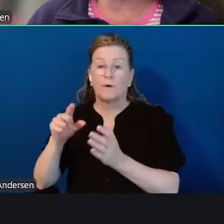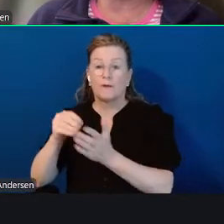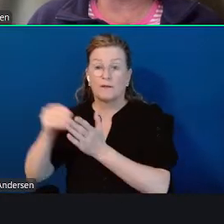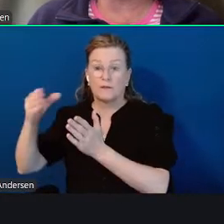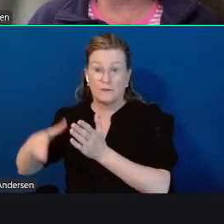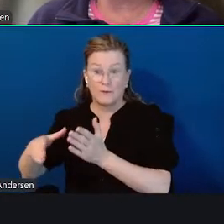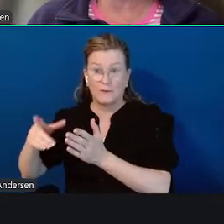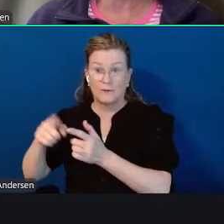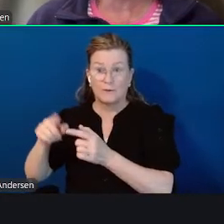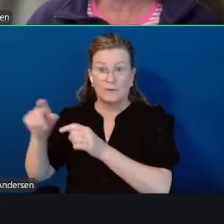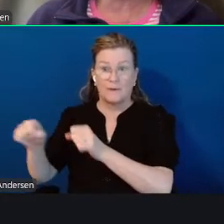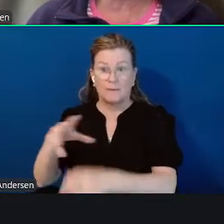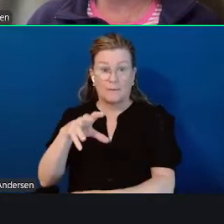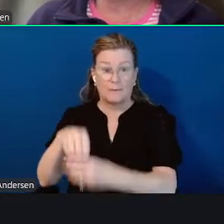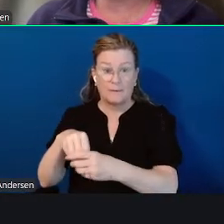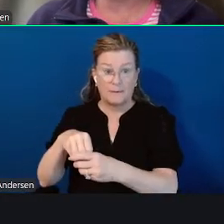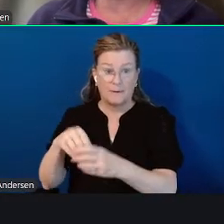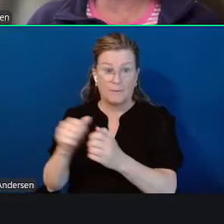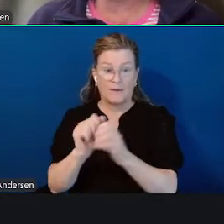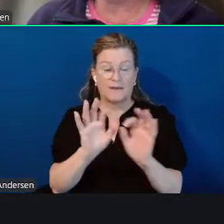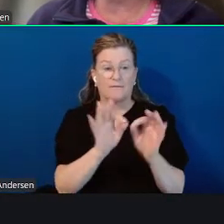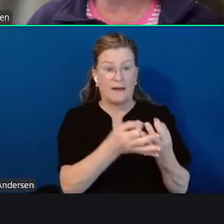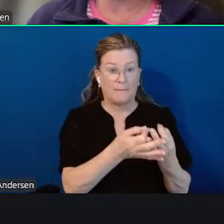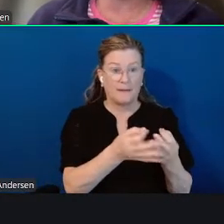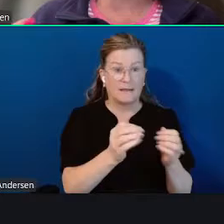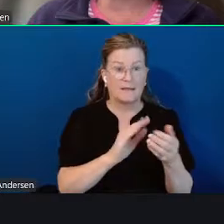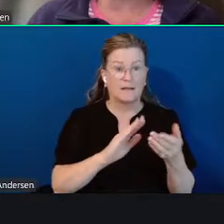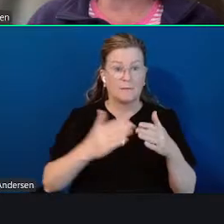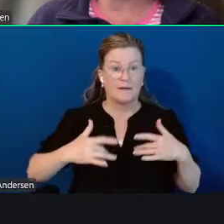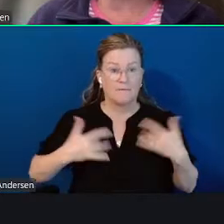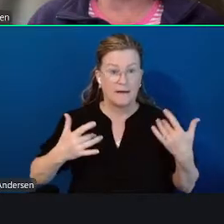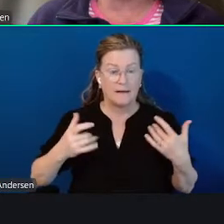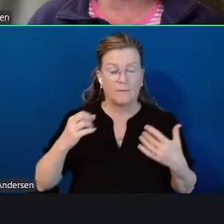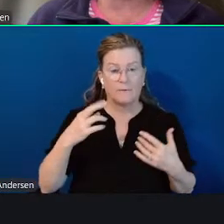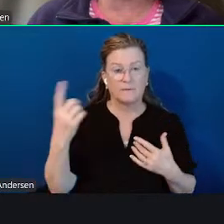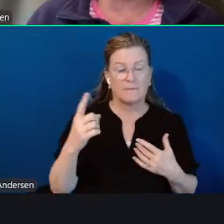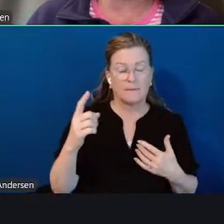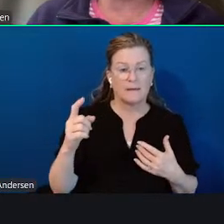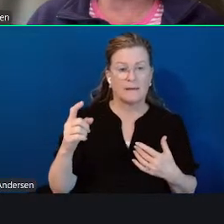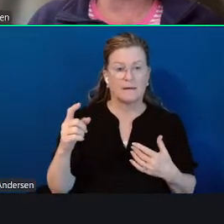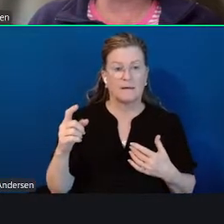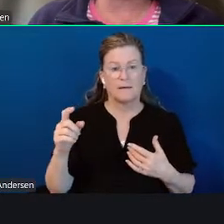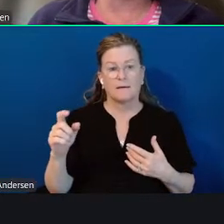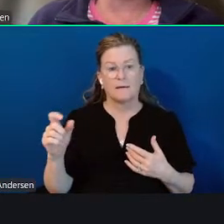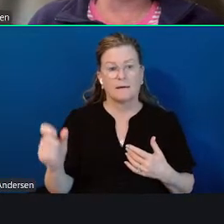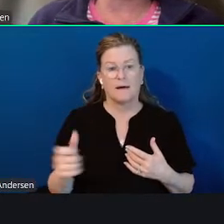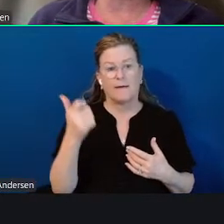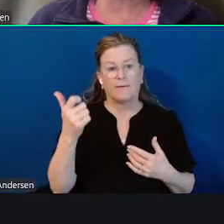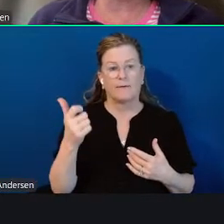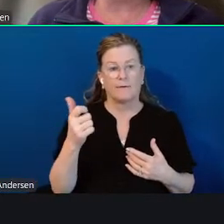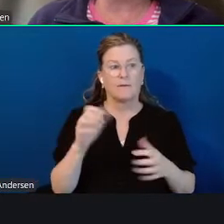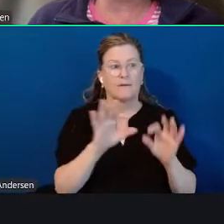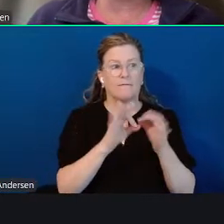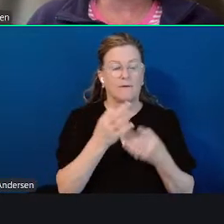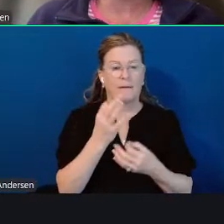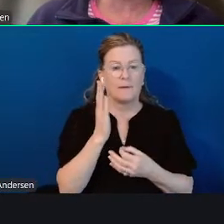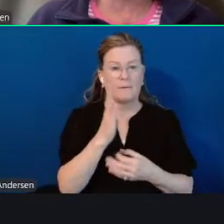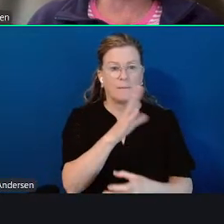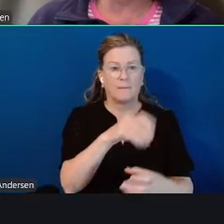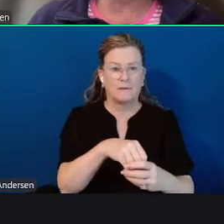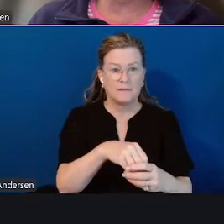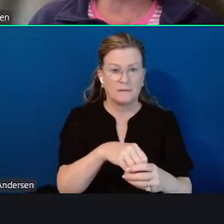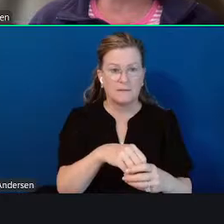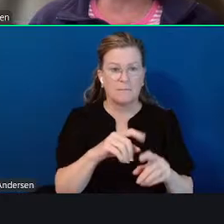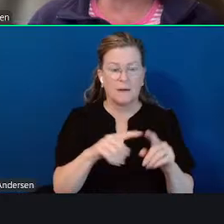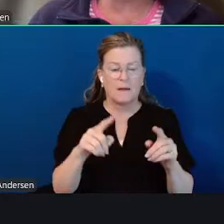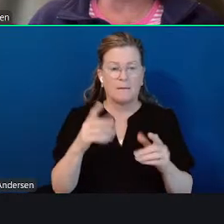to participate with the family in a community event or some other thing that the family would be participating in, but